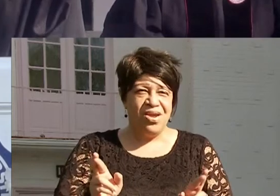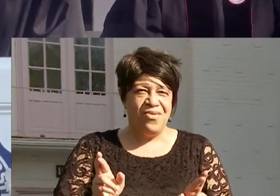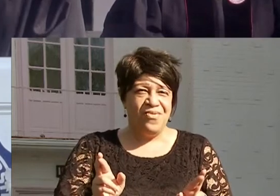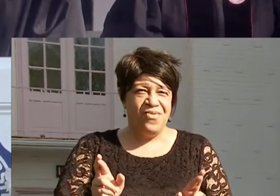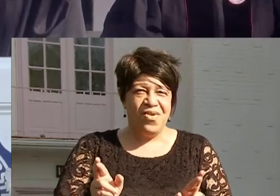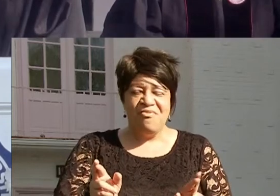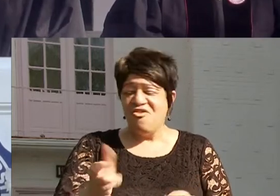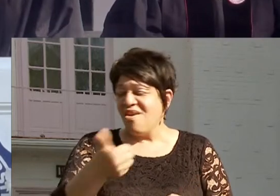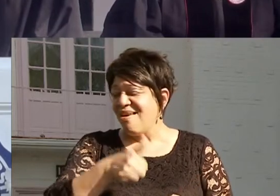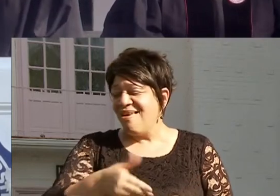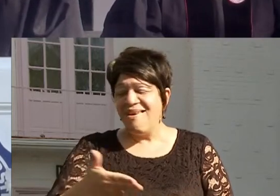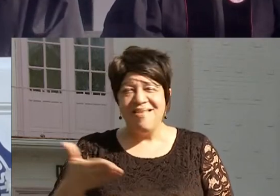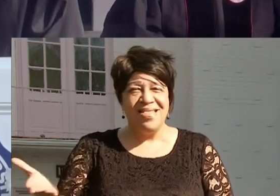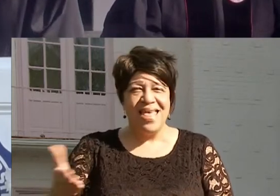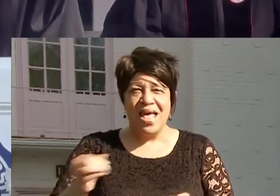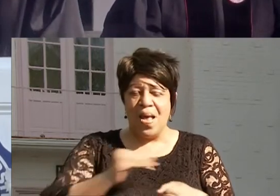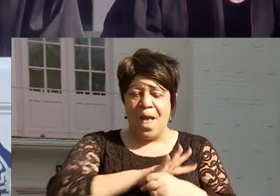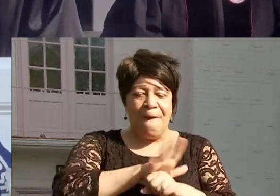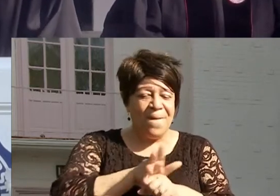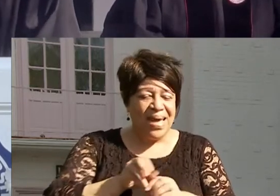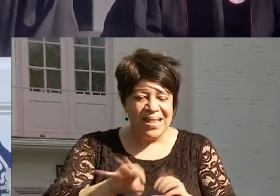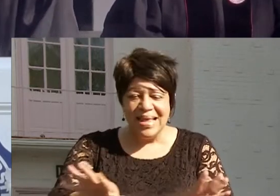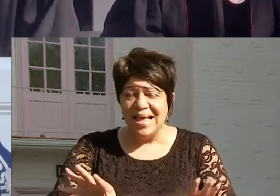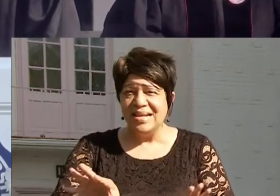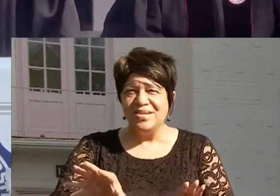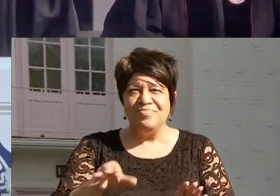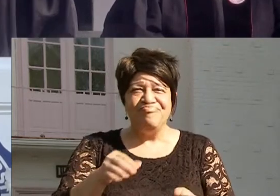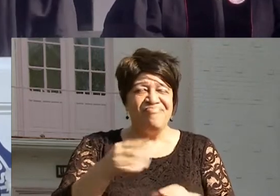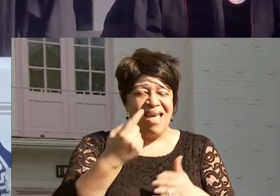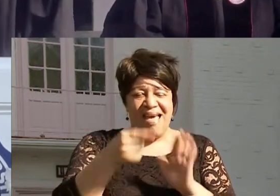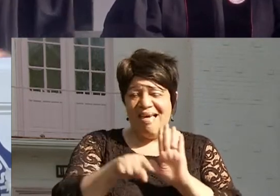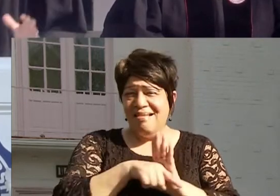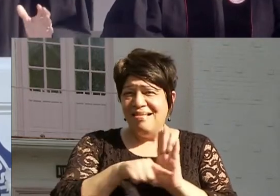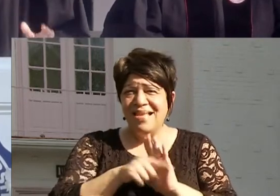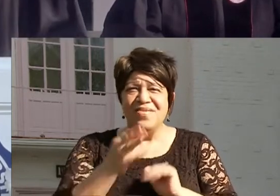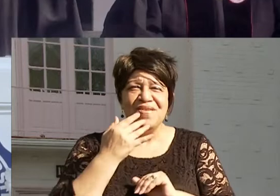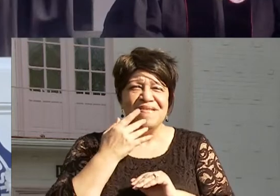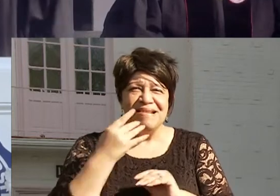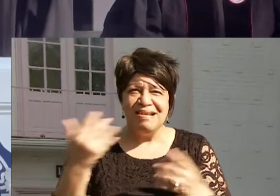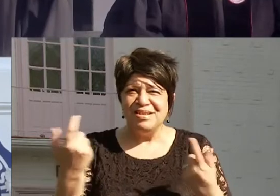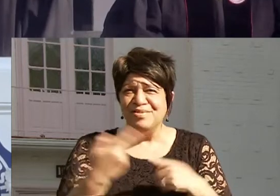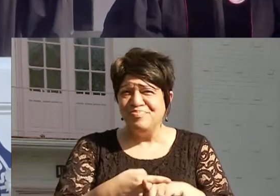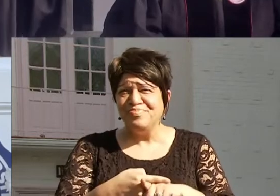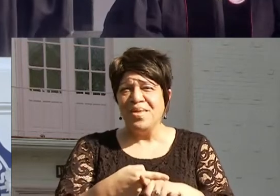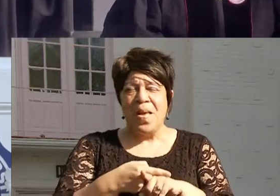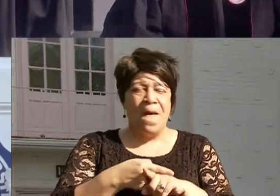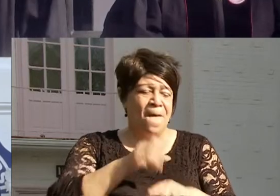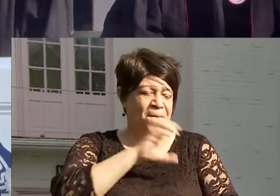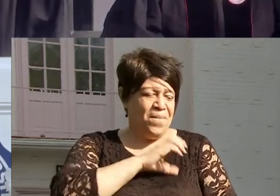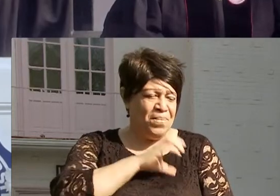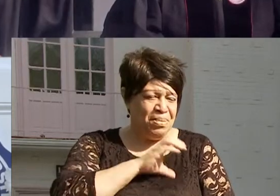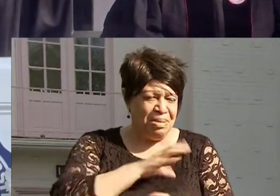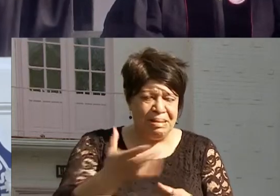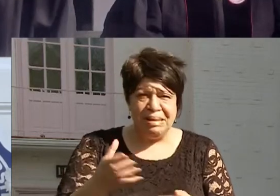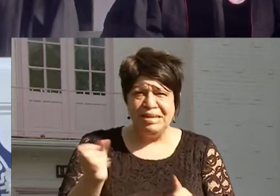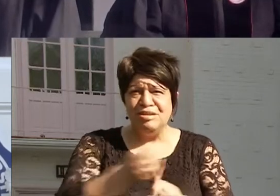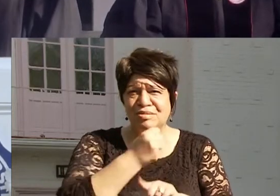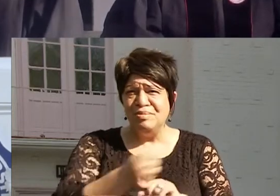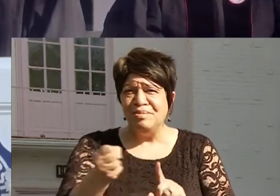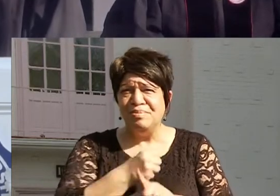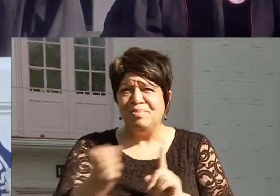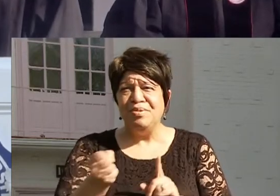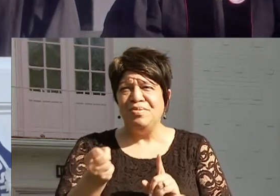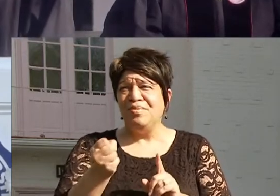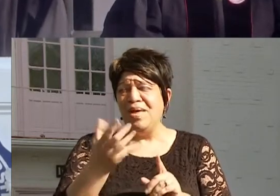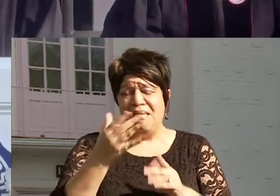anything. Pandemics, racism, politics, police brutality, homophobia, xenophobia,